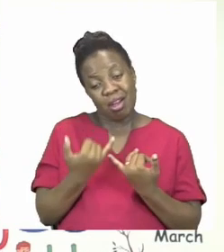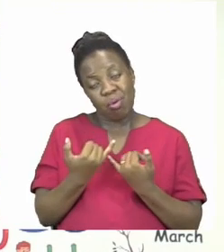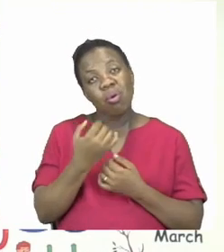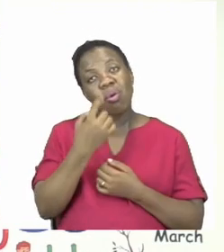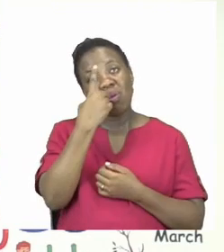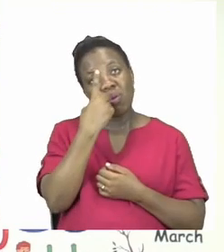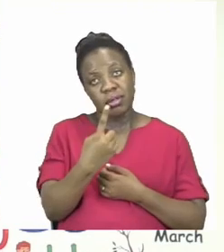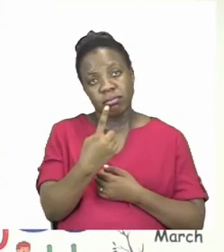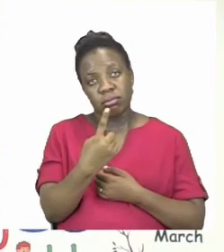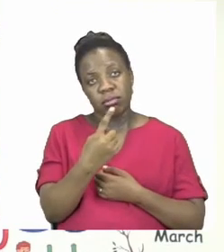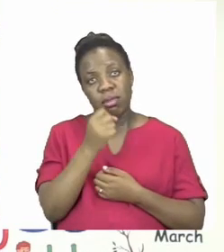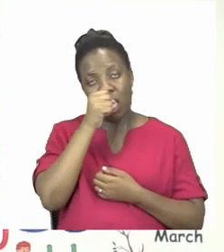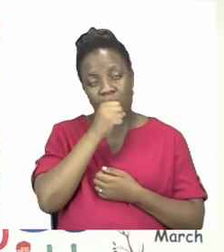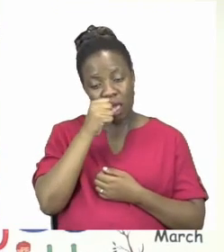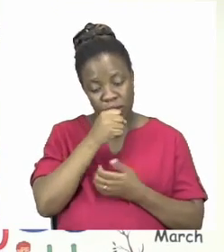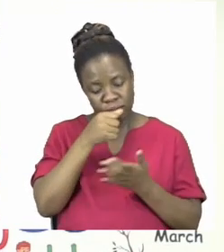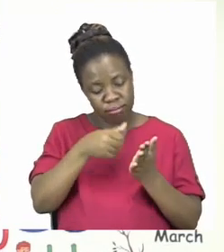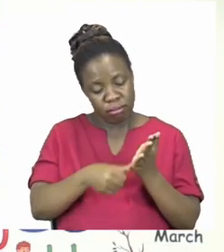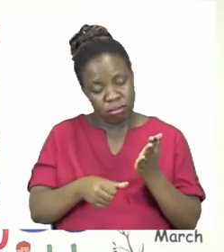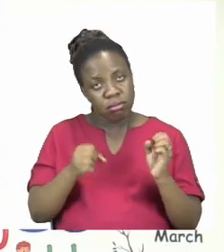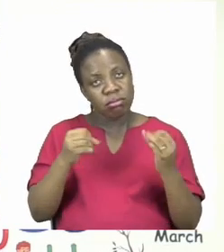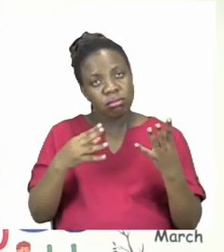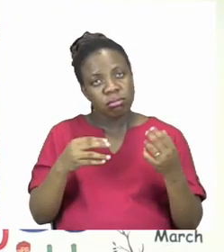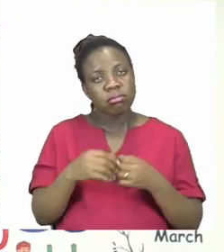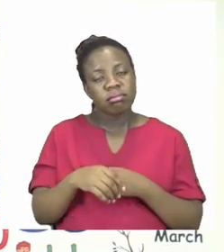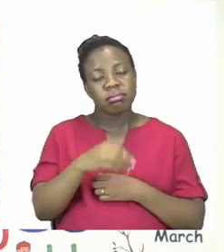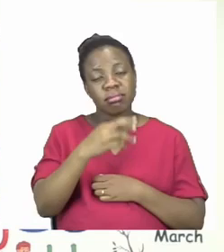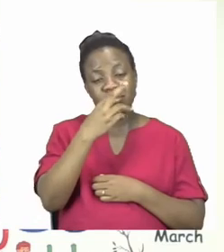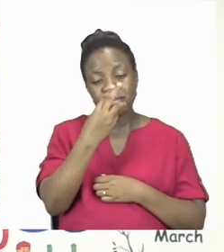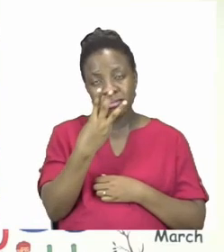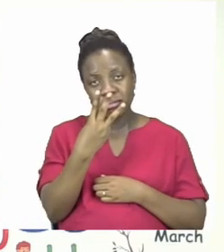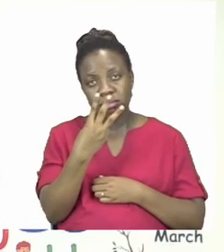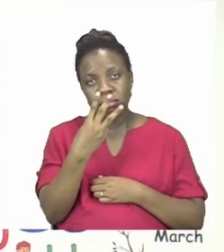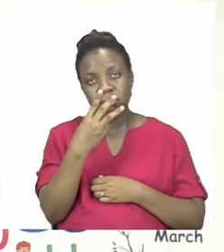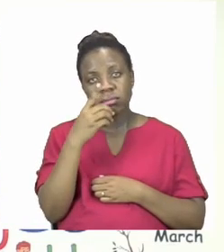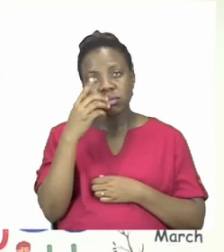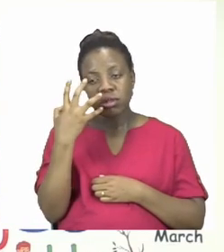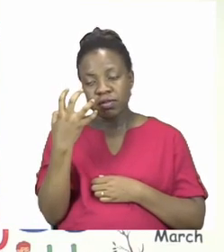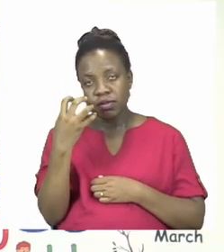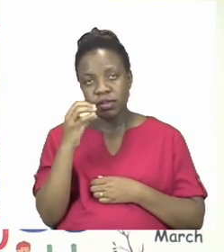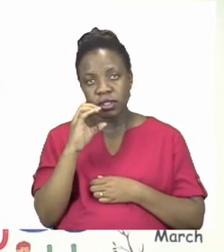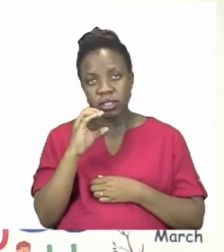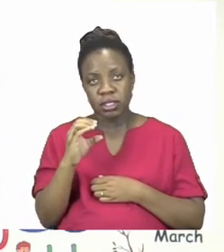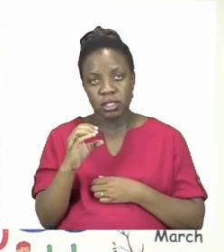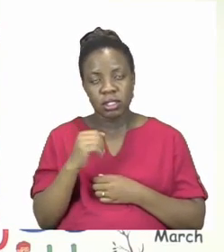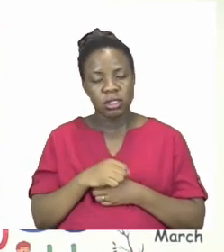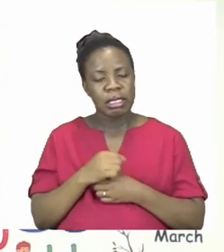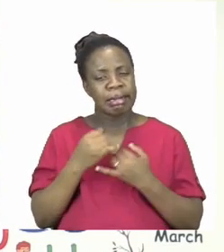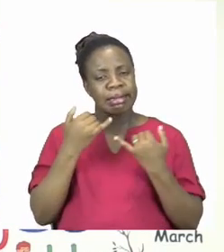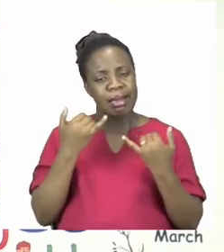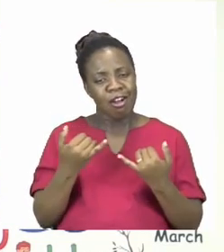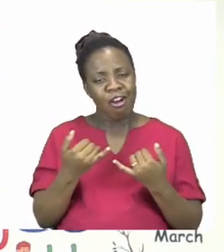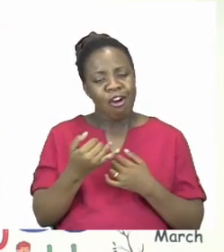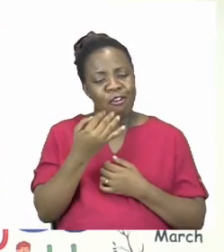to $3.50. So if we want to know how many 4 or how much 4